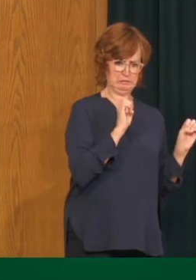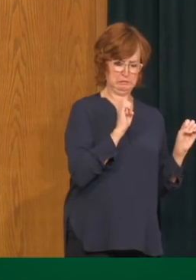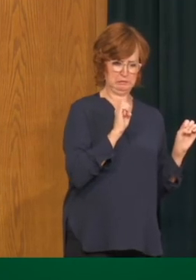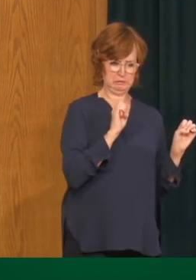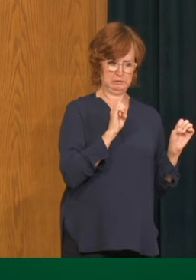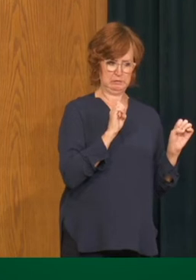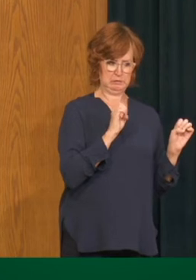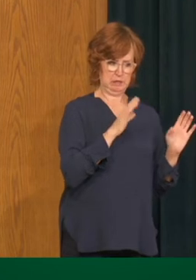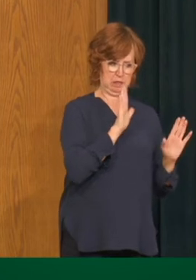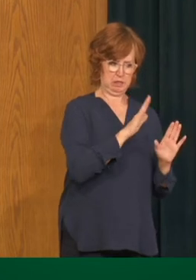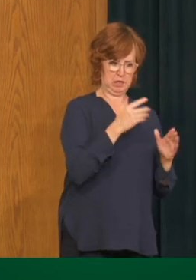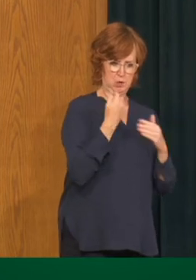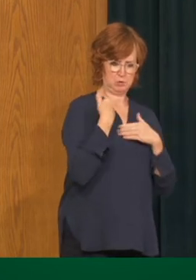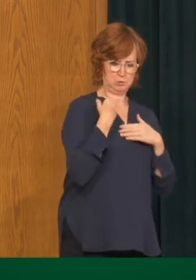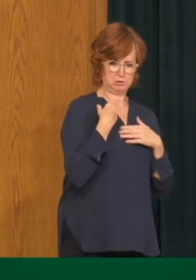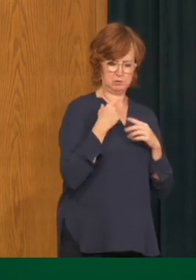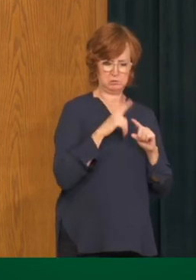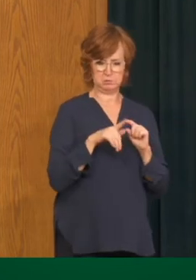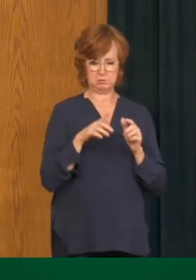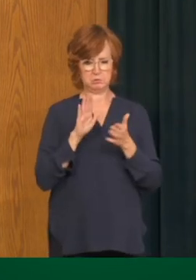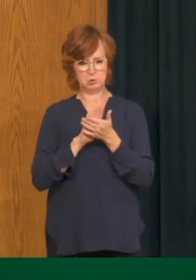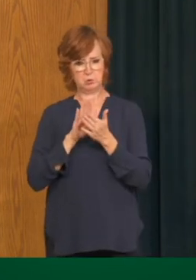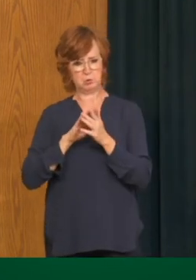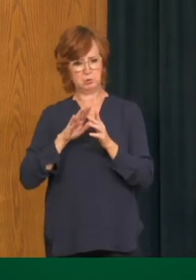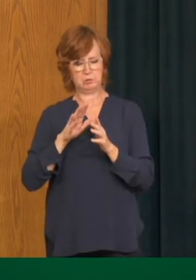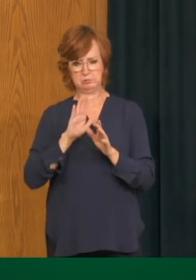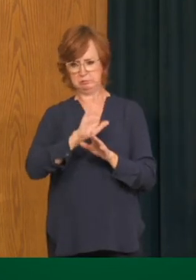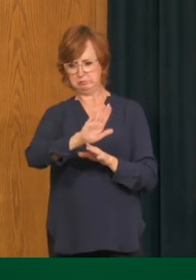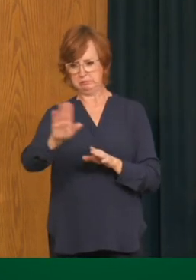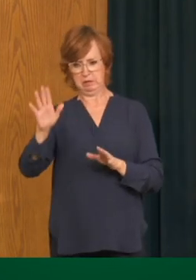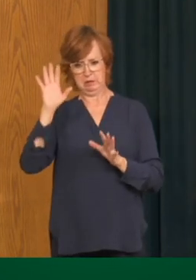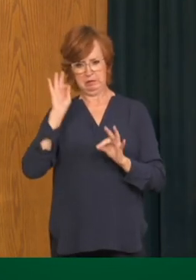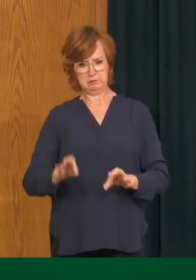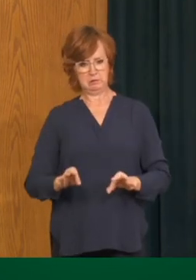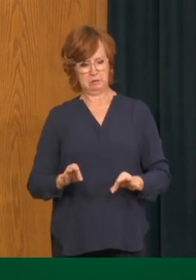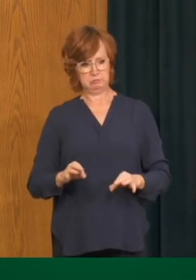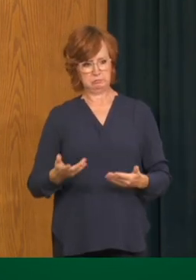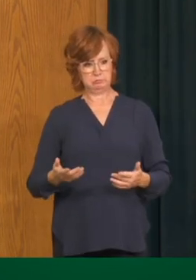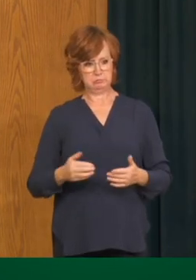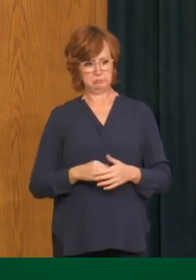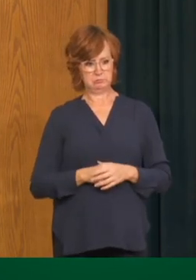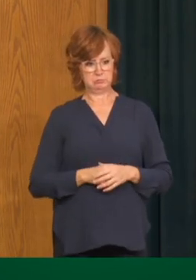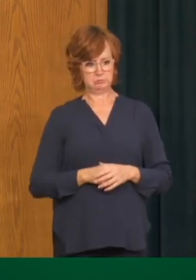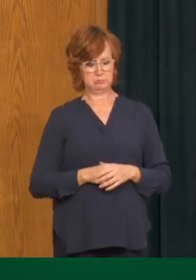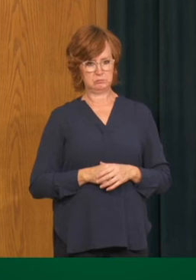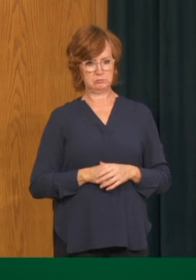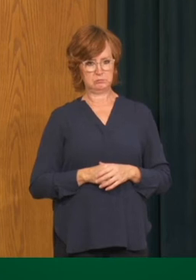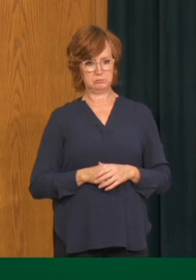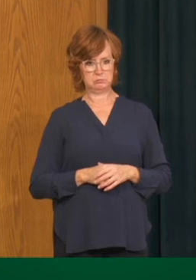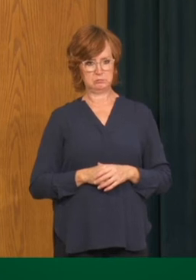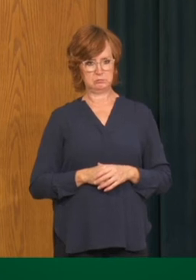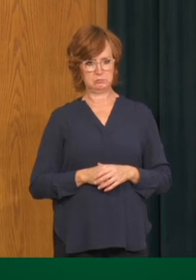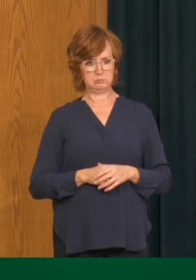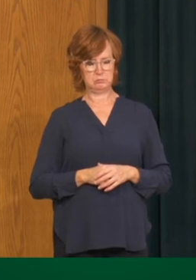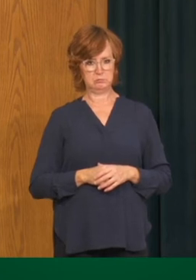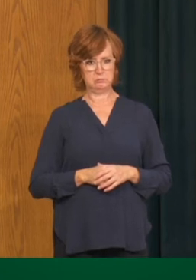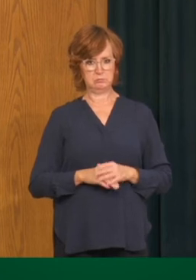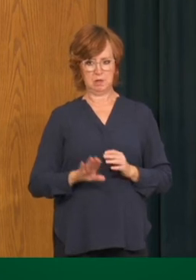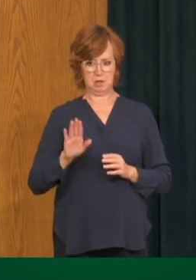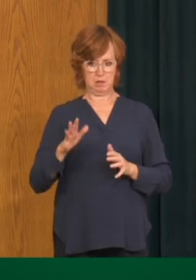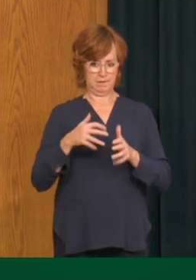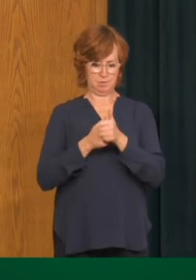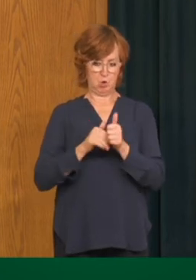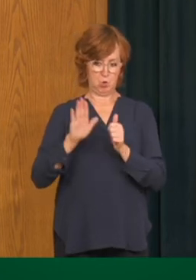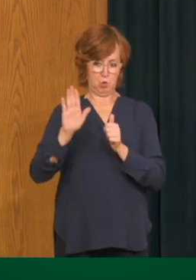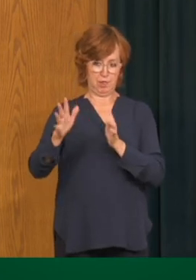final decision on what happens in specific schools being left up to the top doctor in that geographical region,